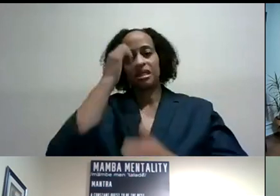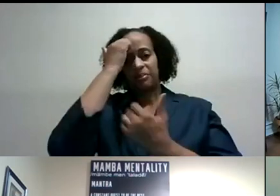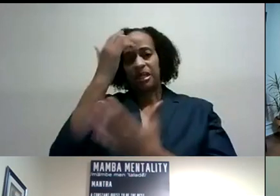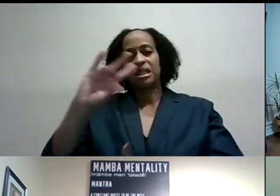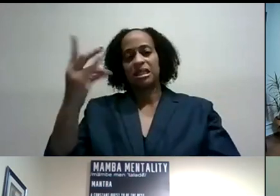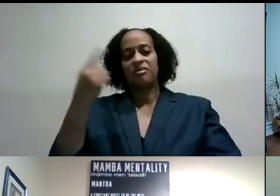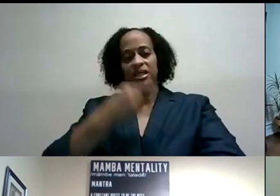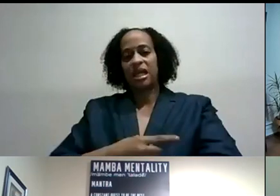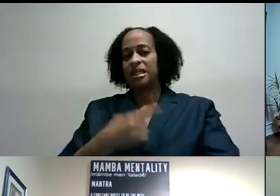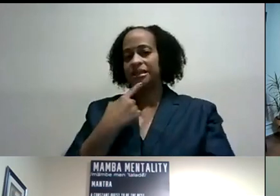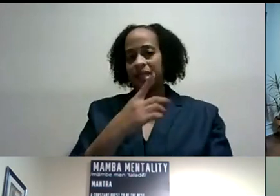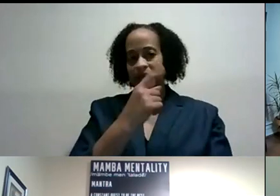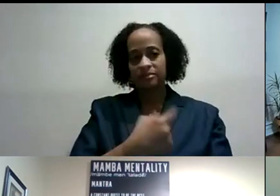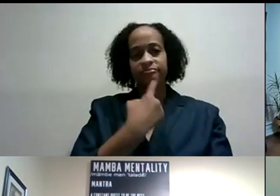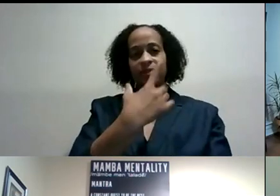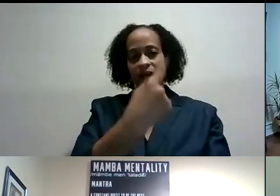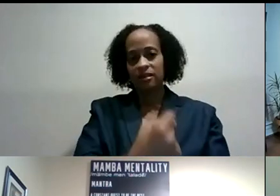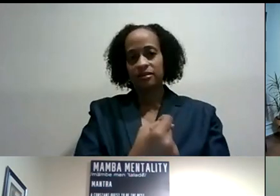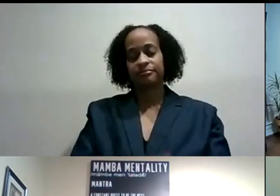day. Tell it.